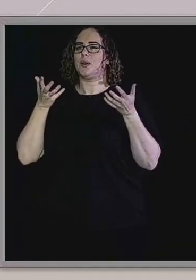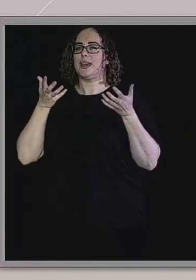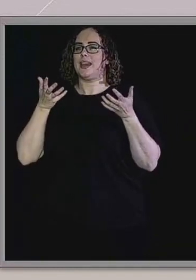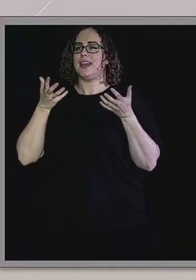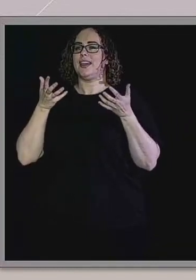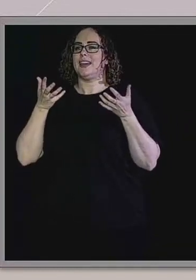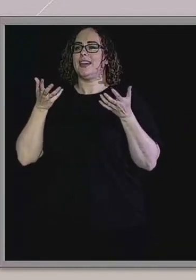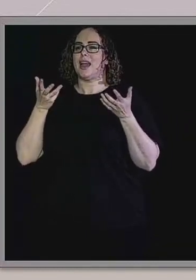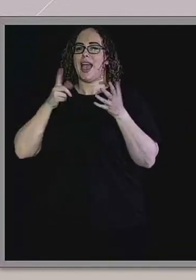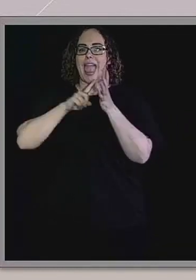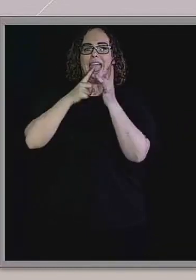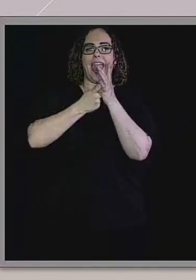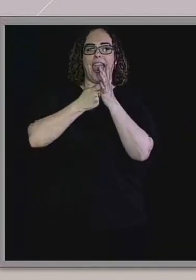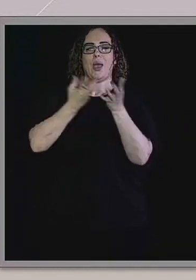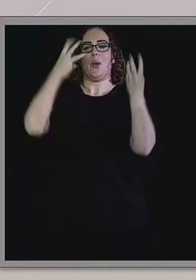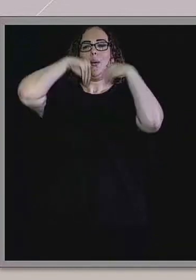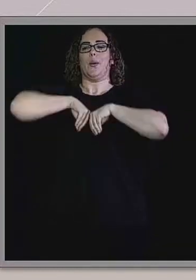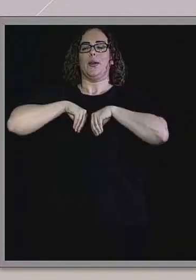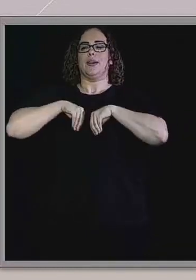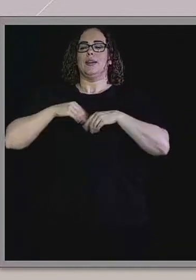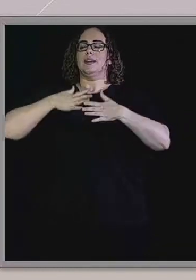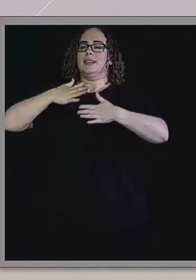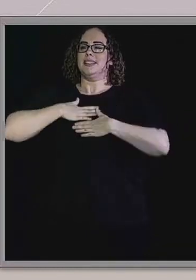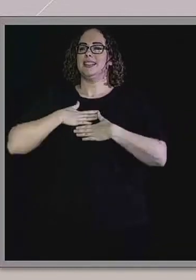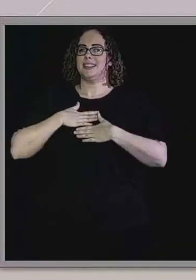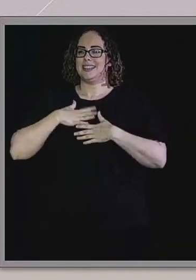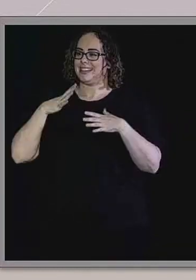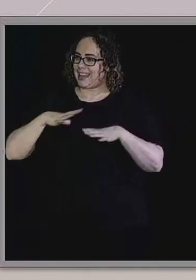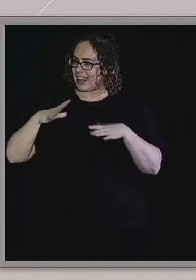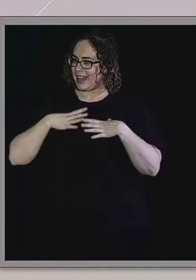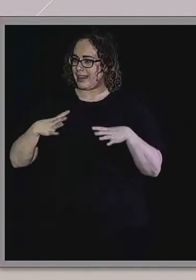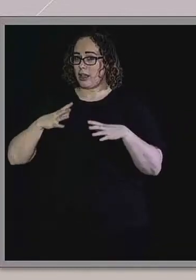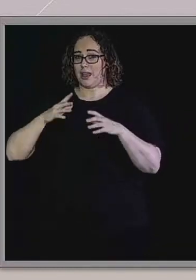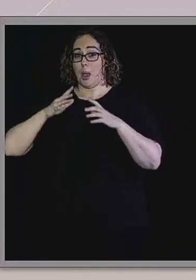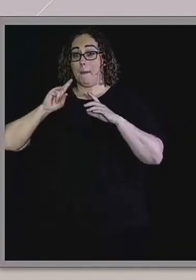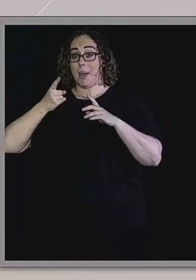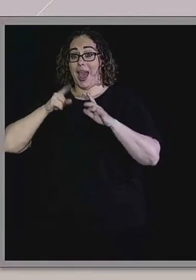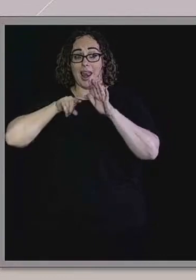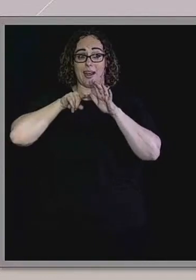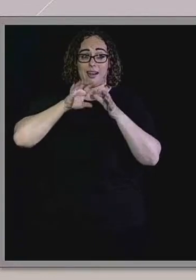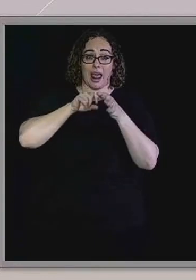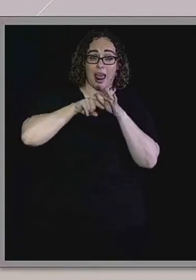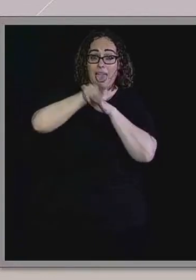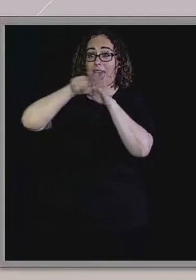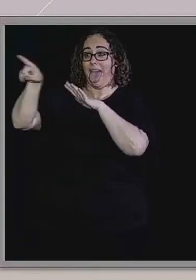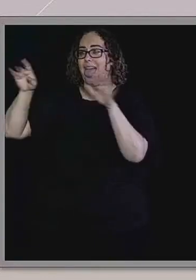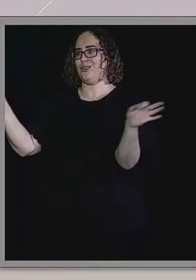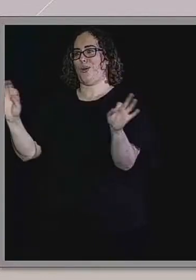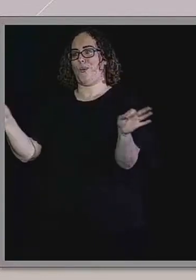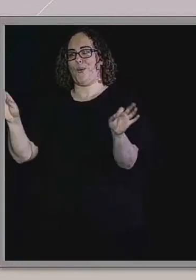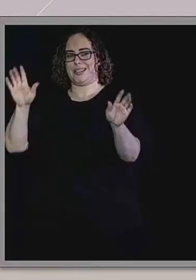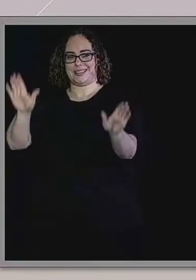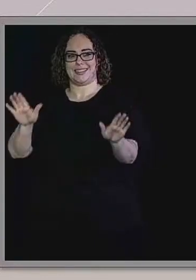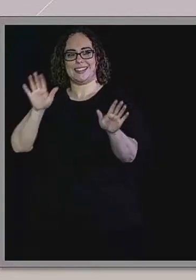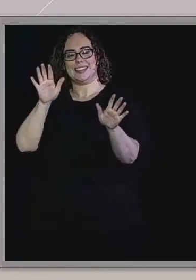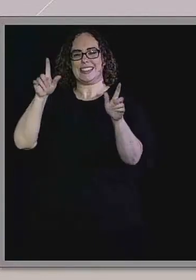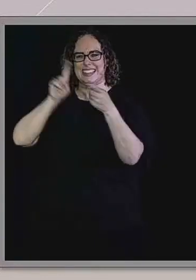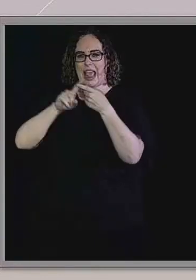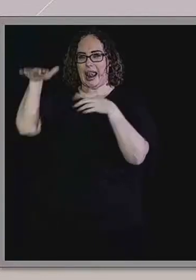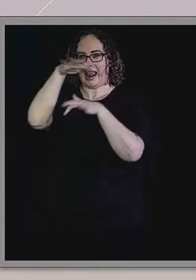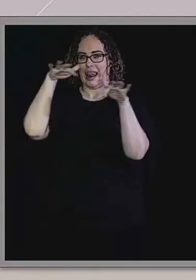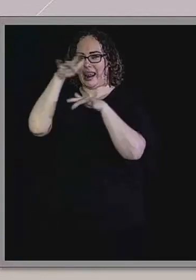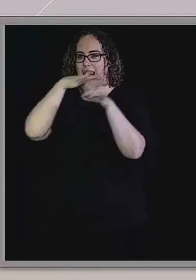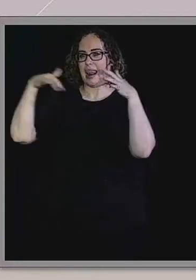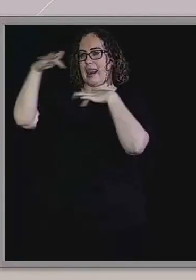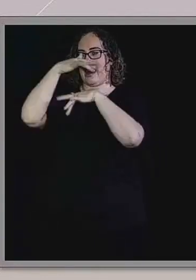into your bodies. But don't go too far. Of course, in here, during lunch break, we actually